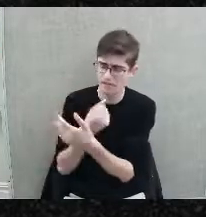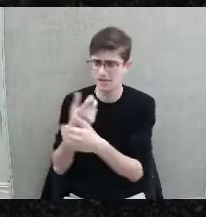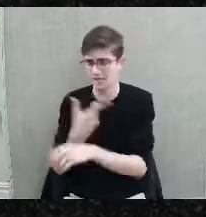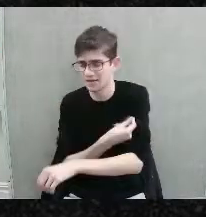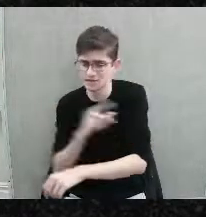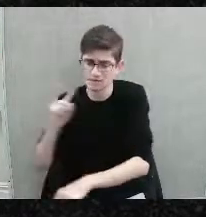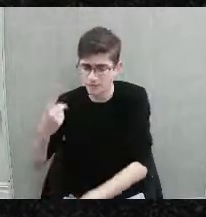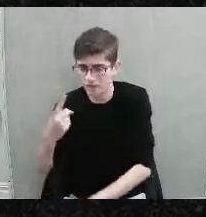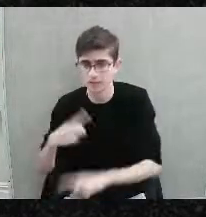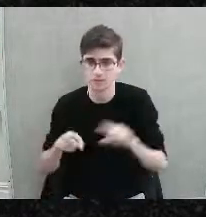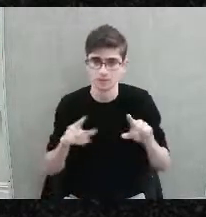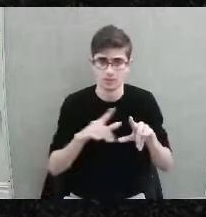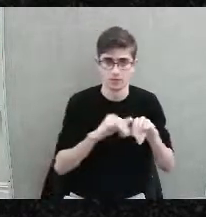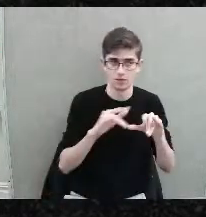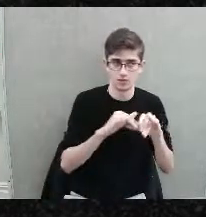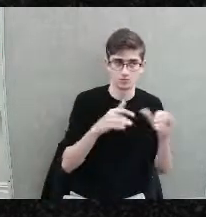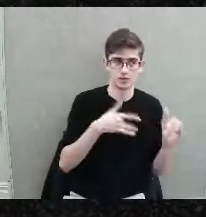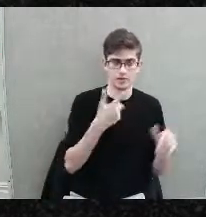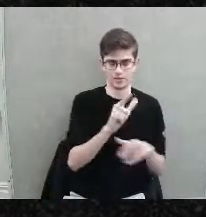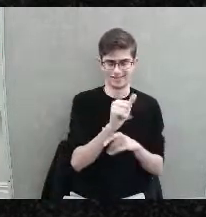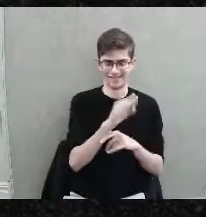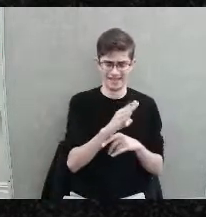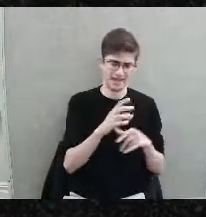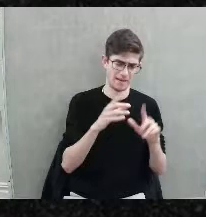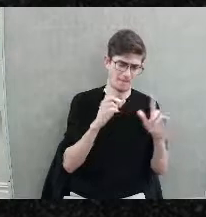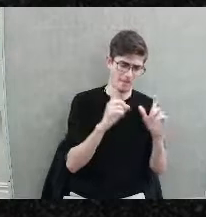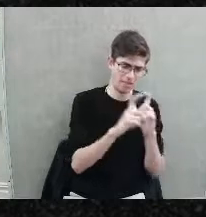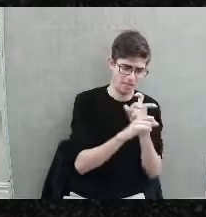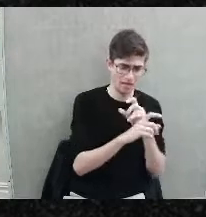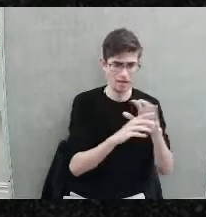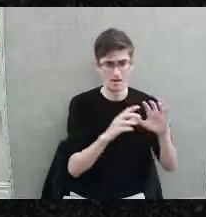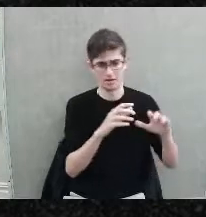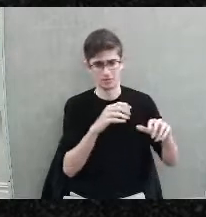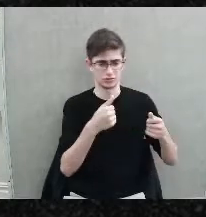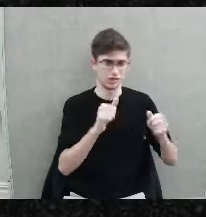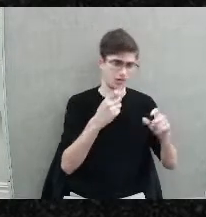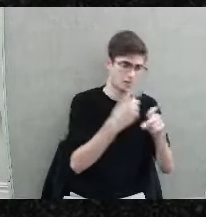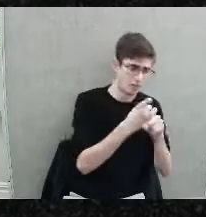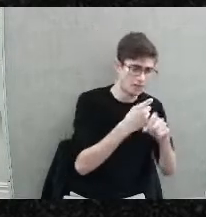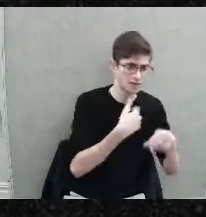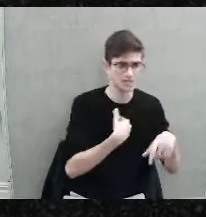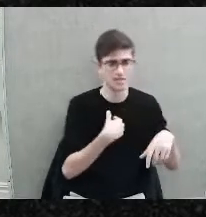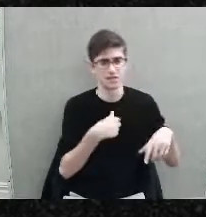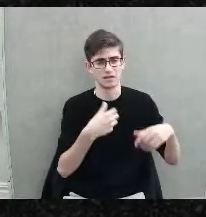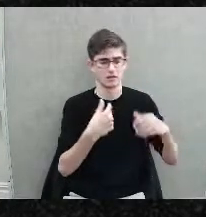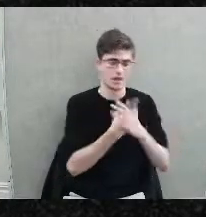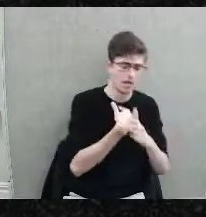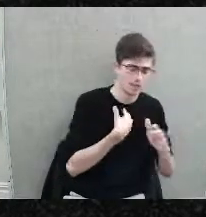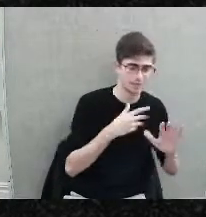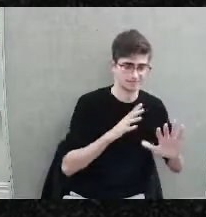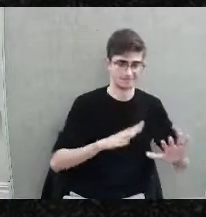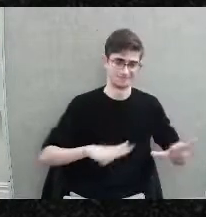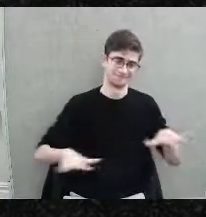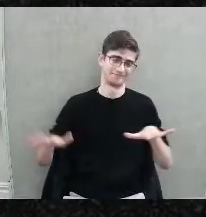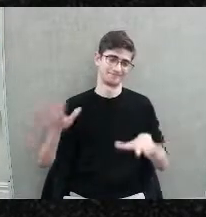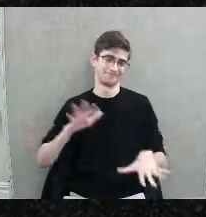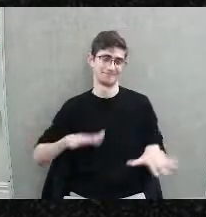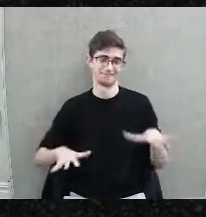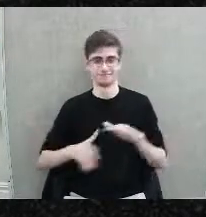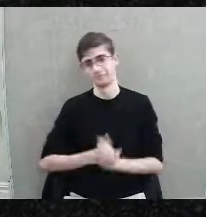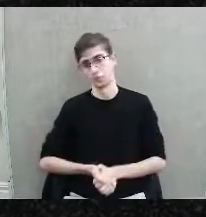denouncing the conspiration of laboratories that wanted to poison us. So that is the kind of